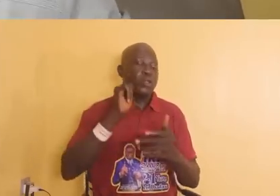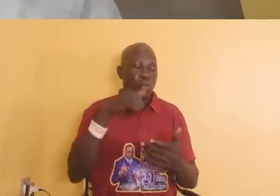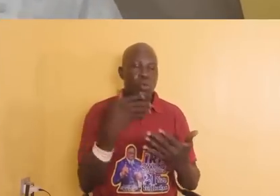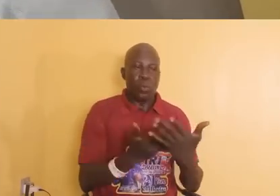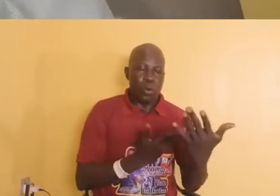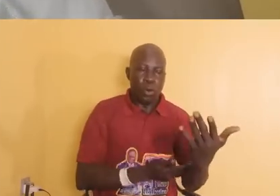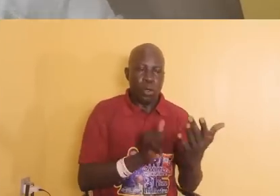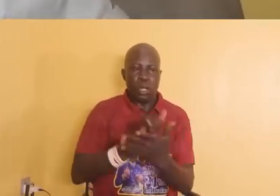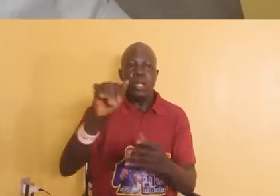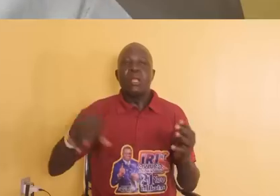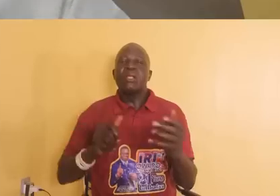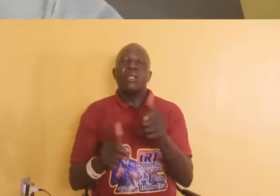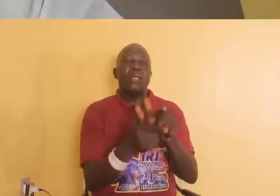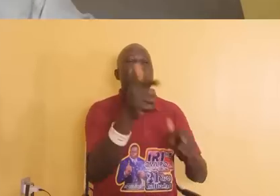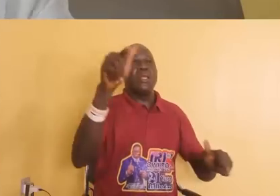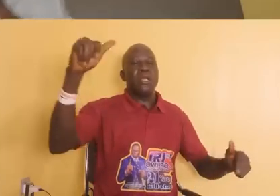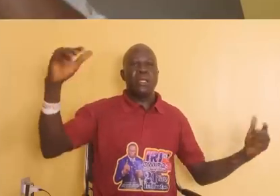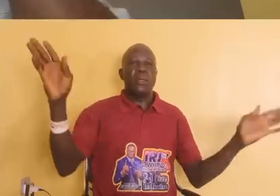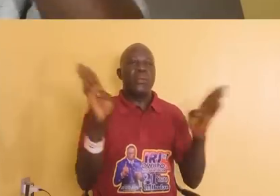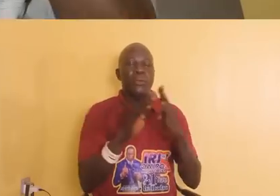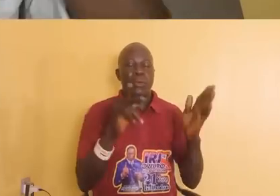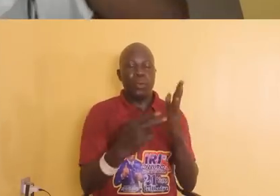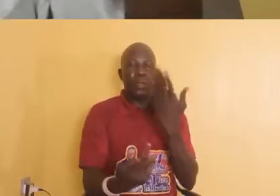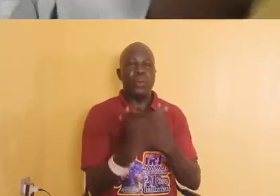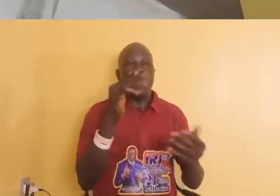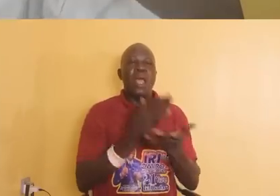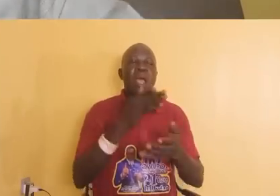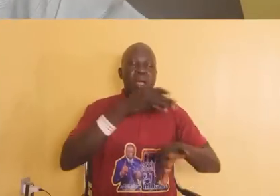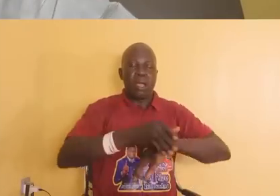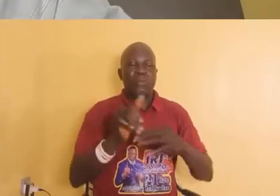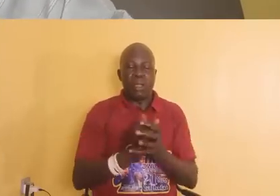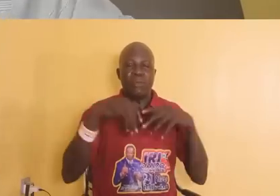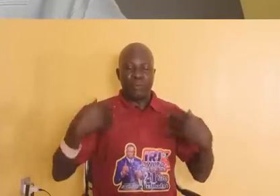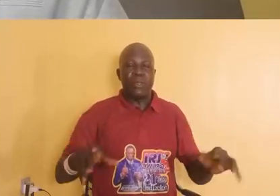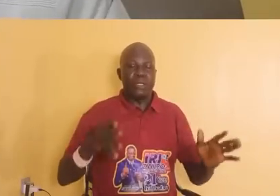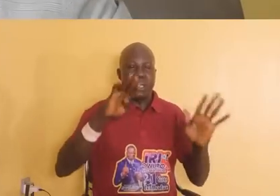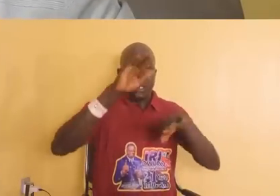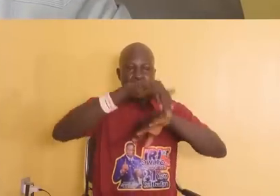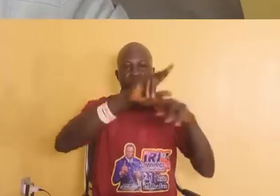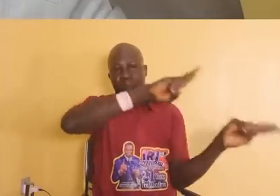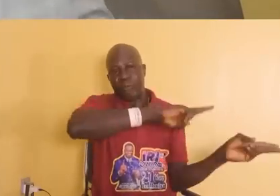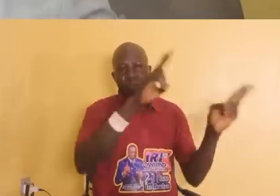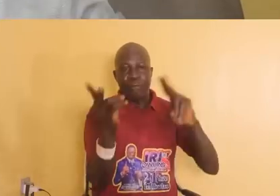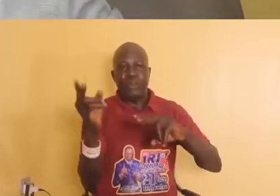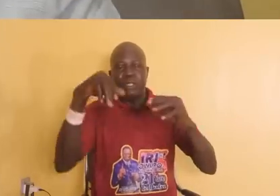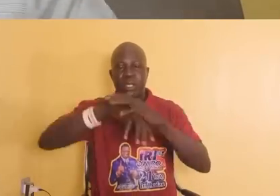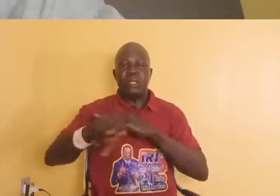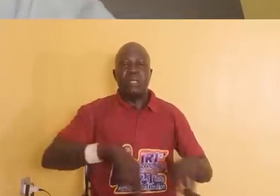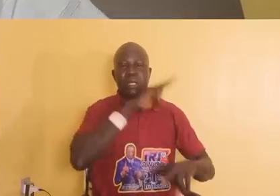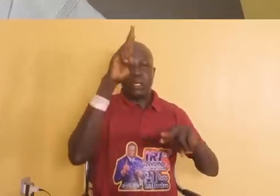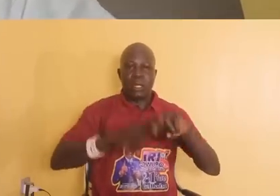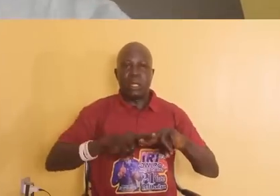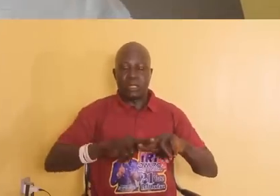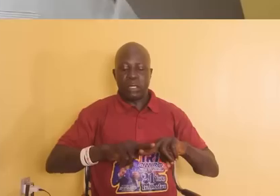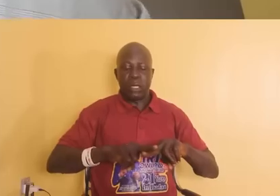la. Tomorrow morning. Padi la na ma wa. That will be a problem. Lenye bata ba padi so. After the vigil. Ne a national headquarters. As